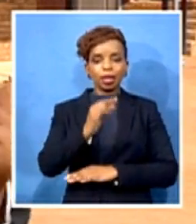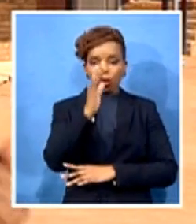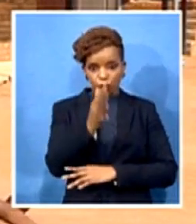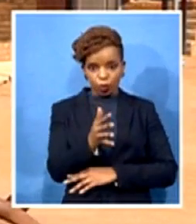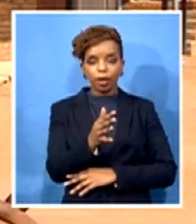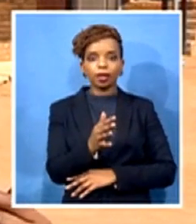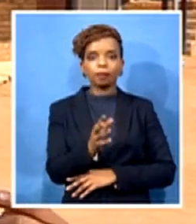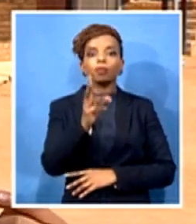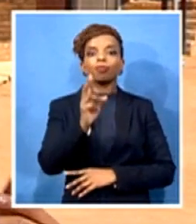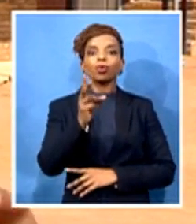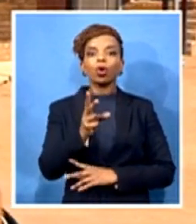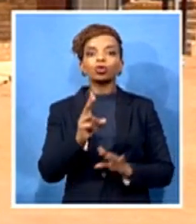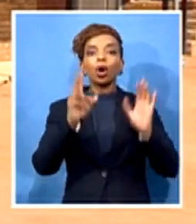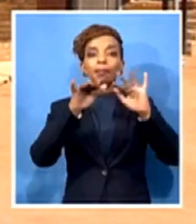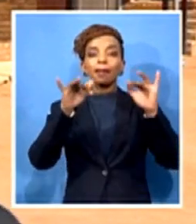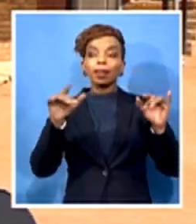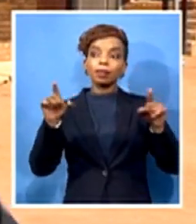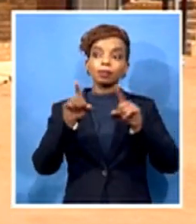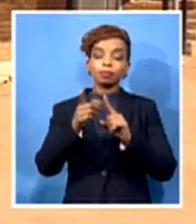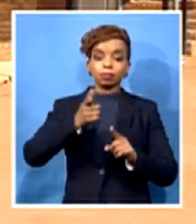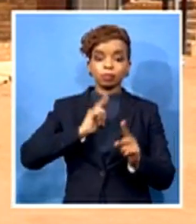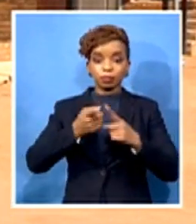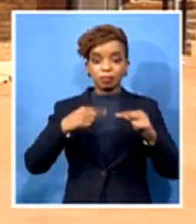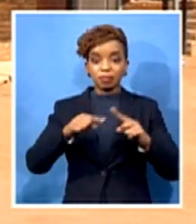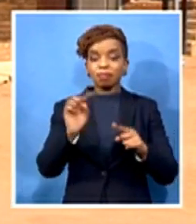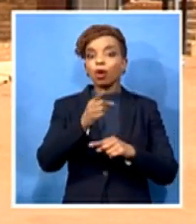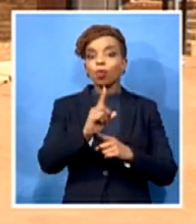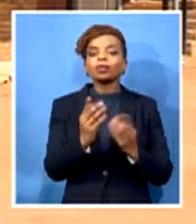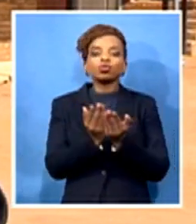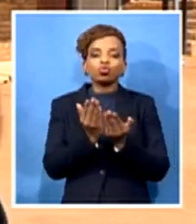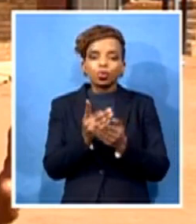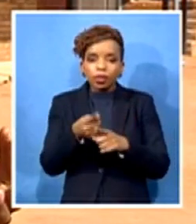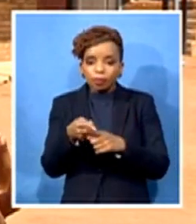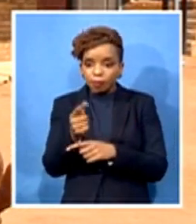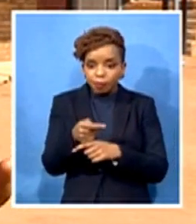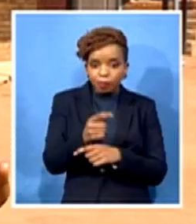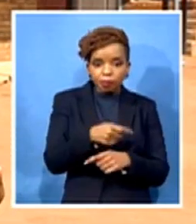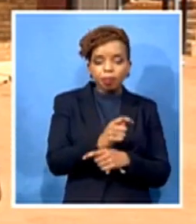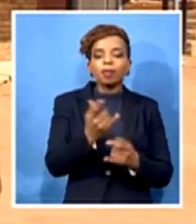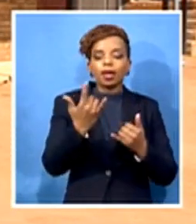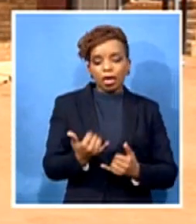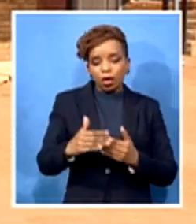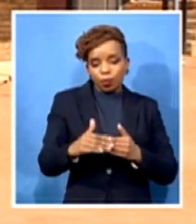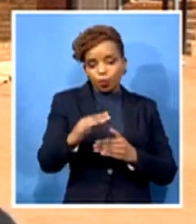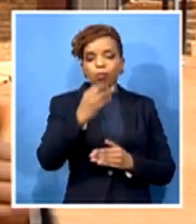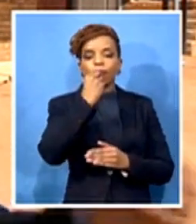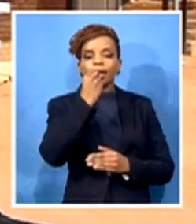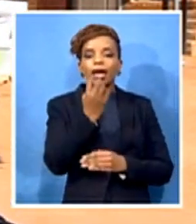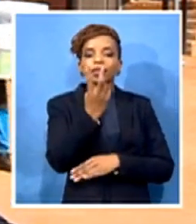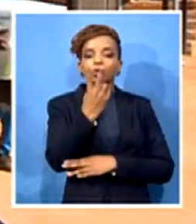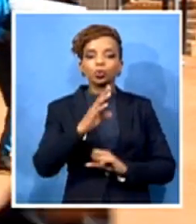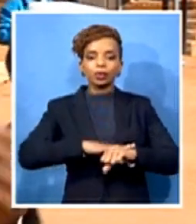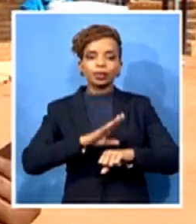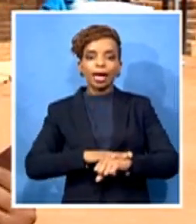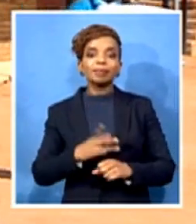they're going to extend that school feeding where they will feed learners twice in areas where principals have decided that they are going to